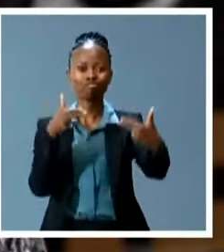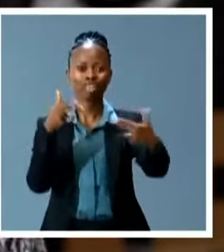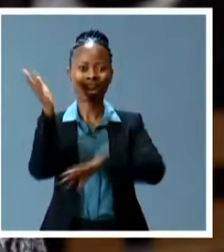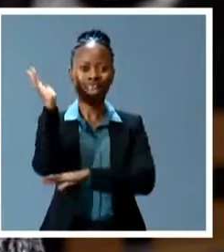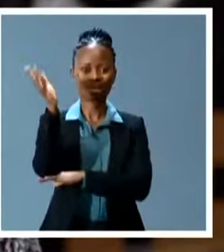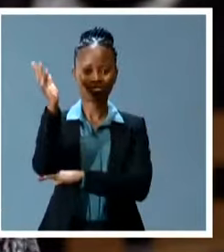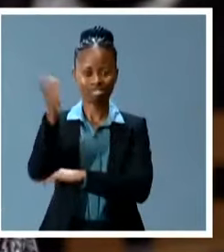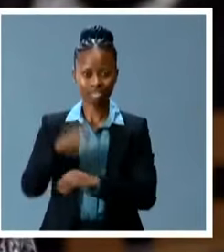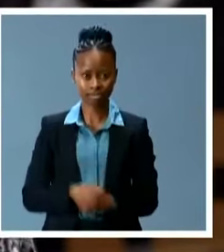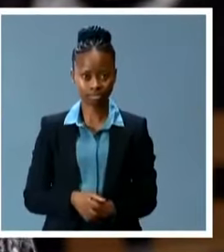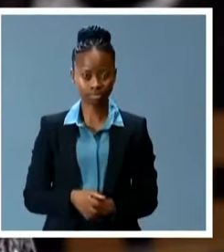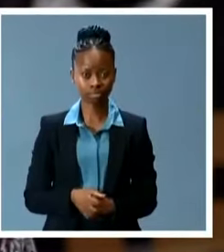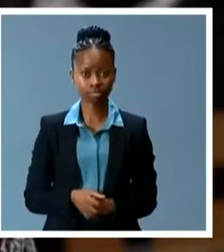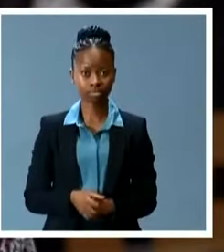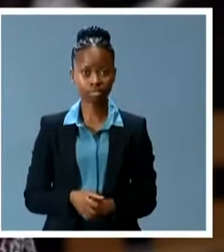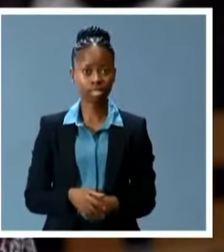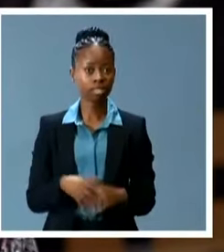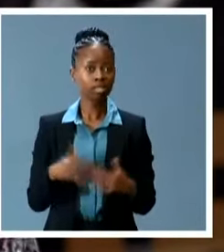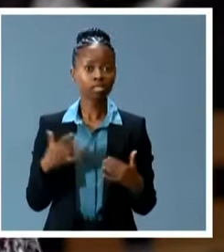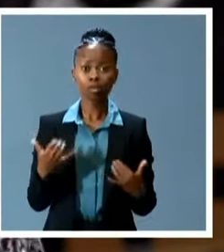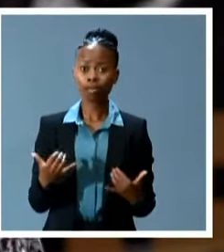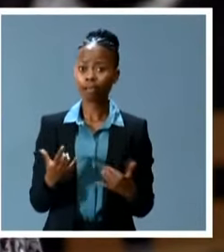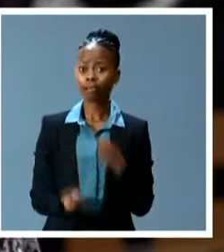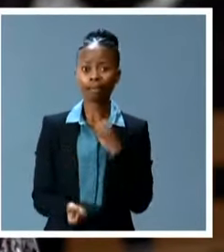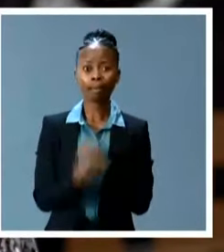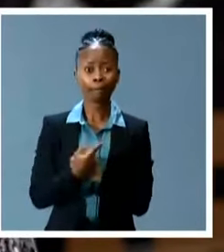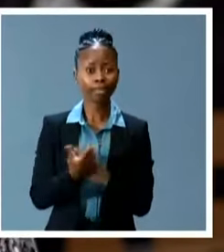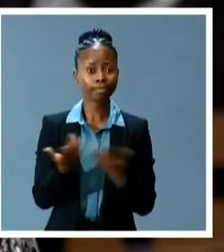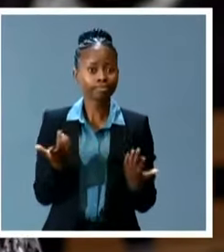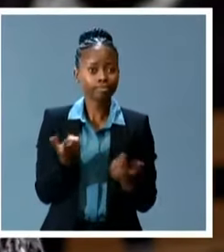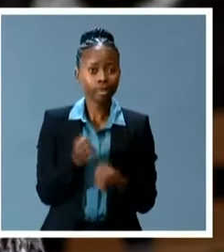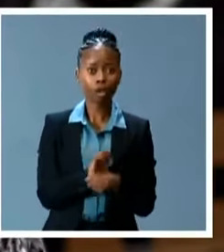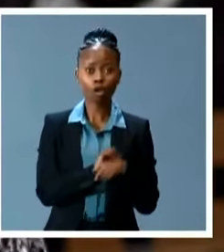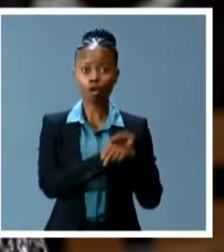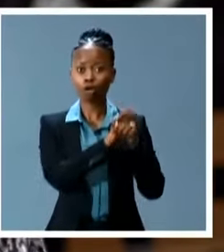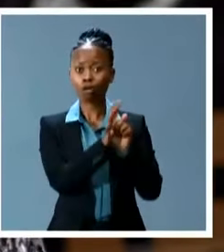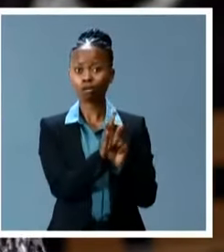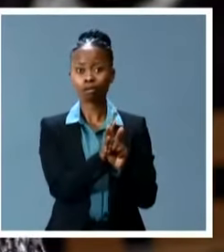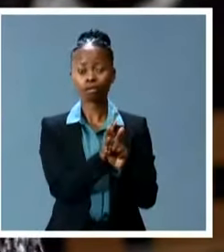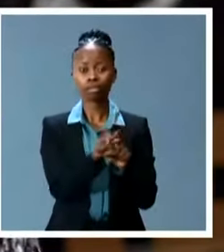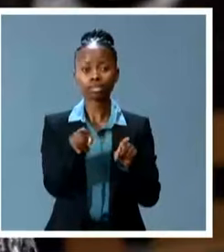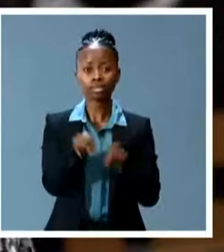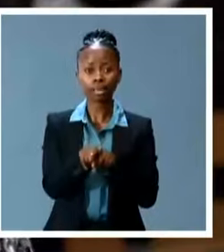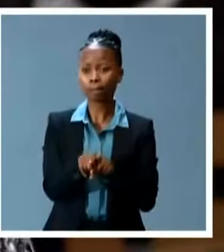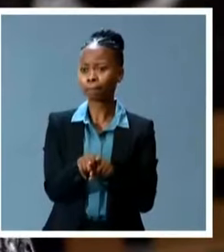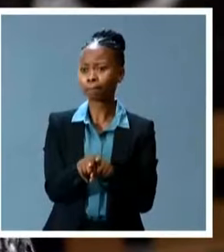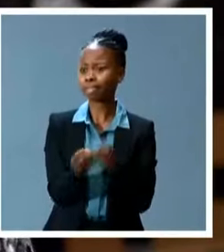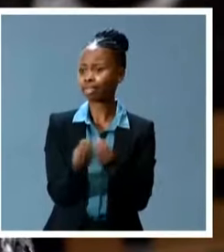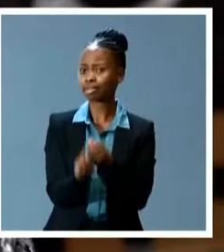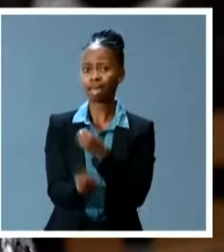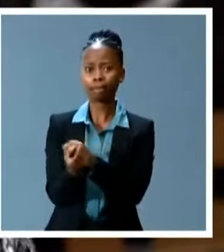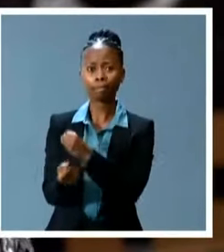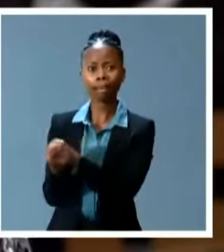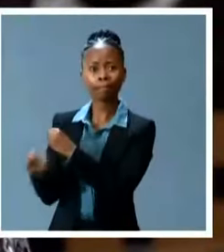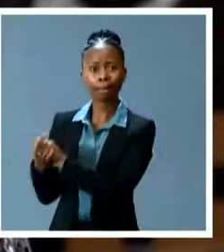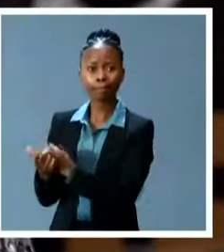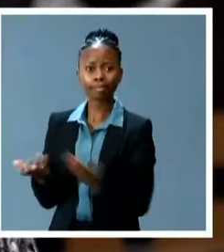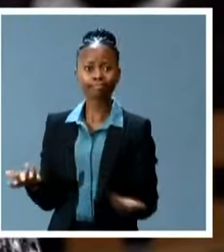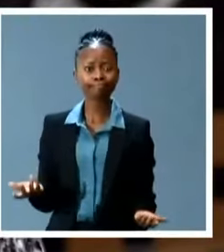fresh realities in the world in the light of the receding relevance of old